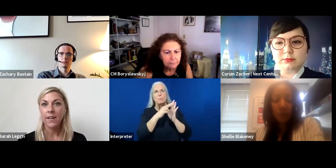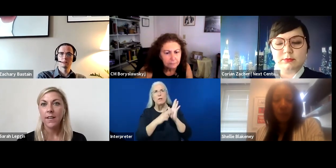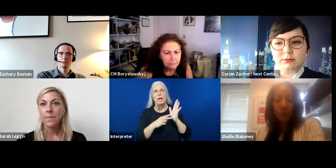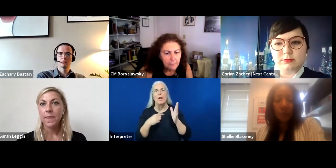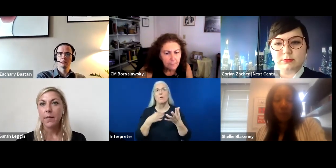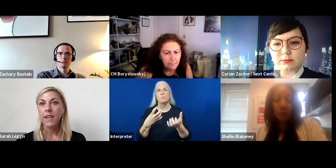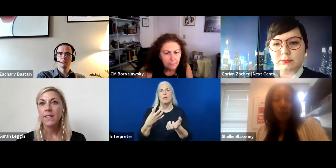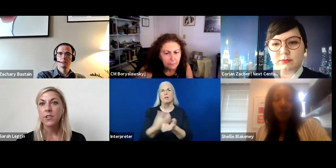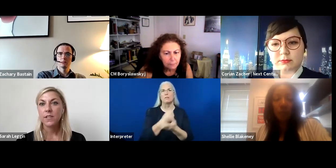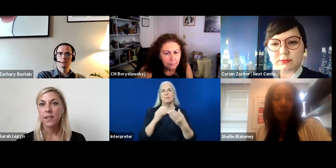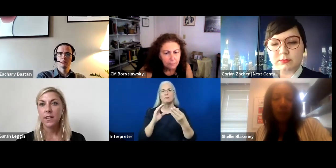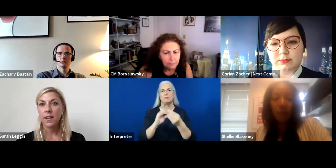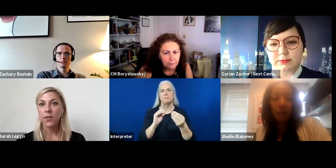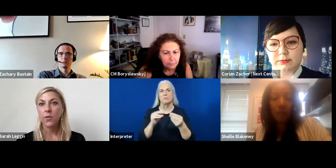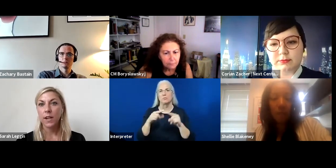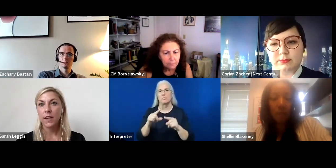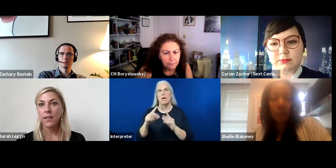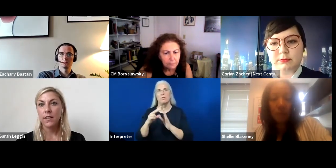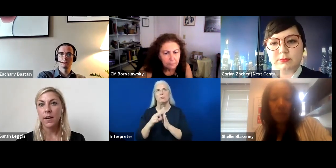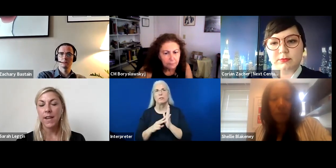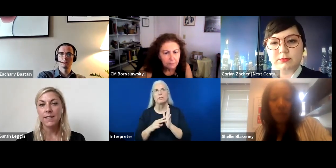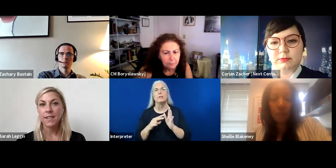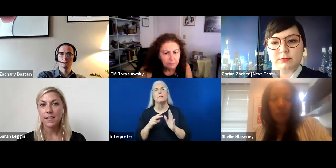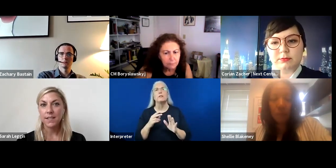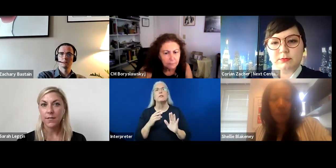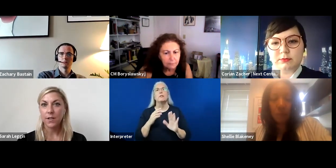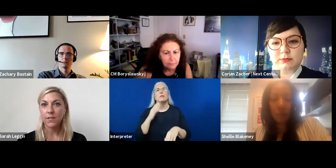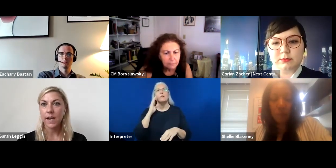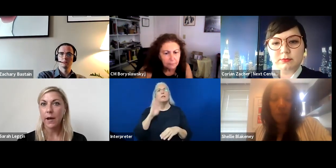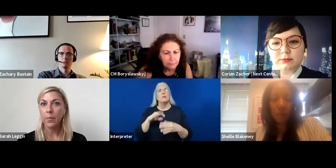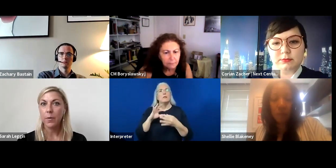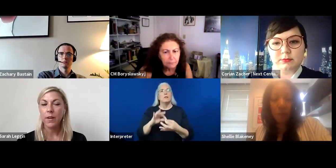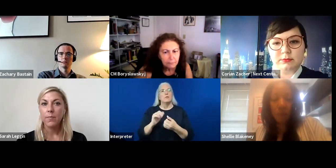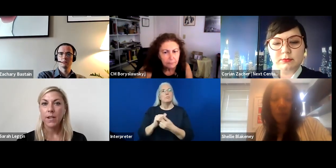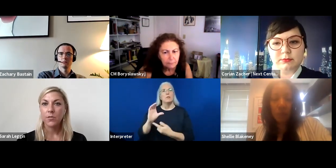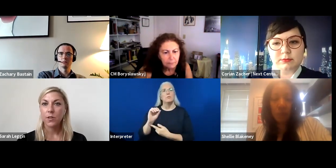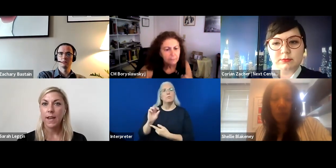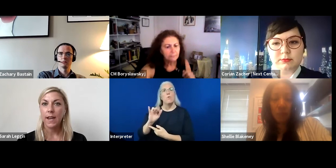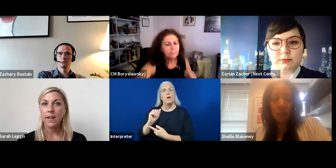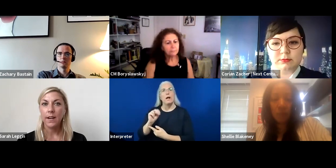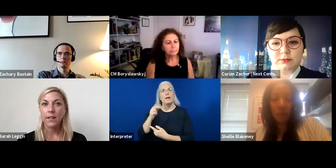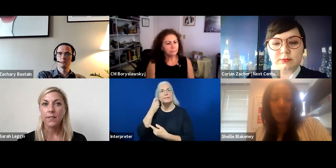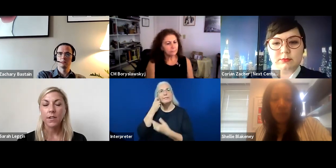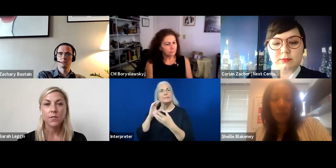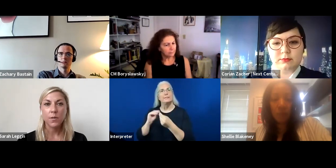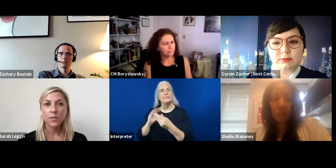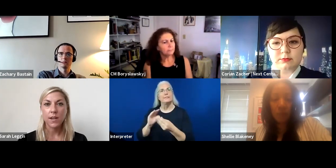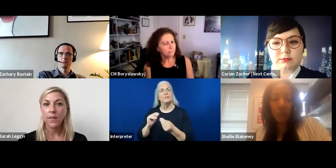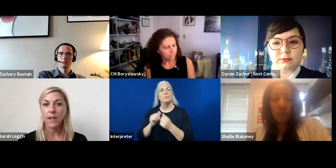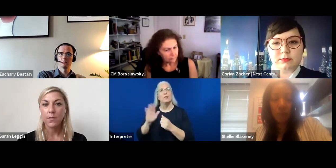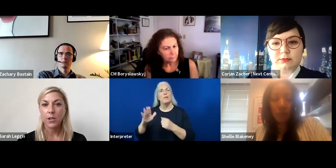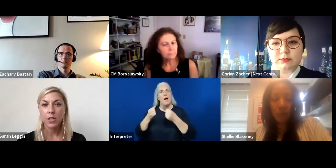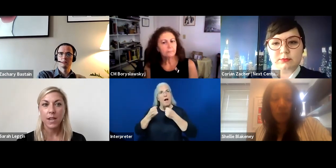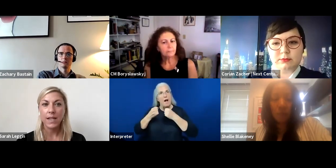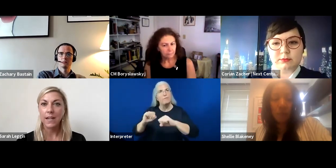that in addition to Corian and NCC's efforts to help make sure that consumers have all